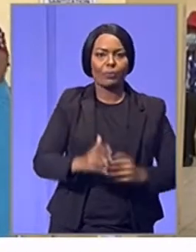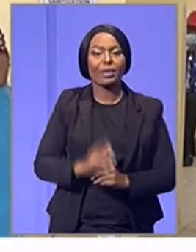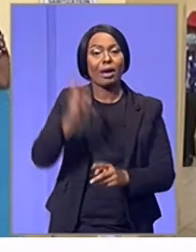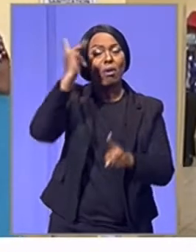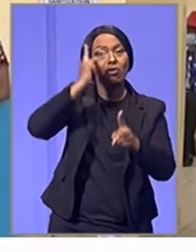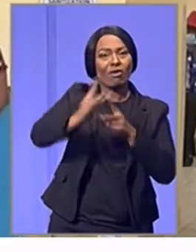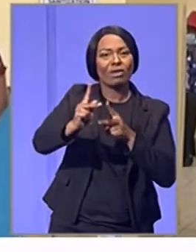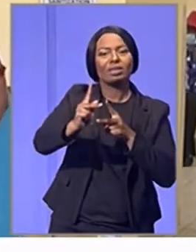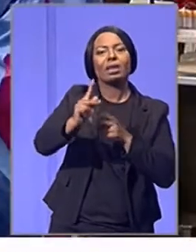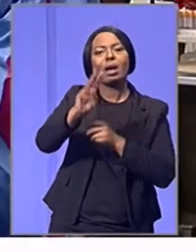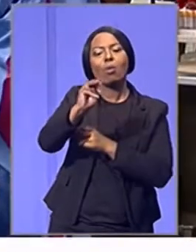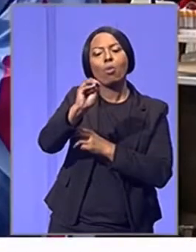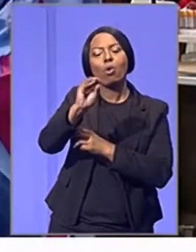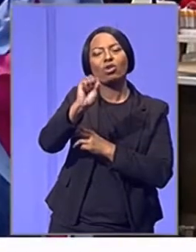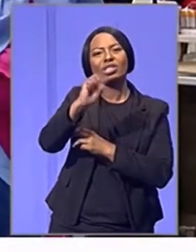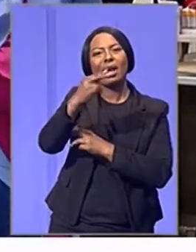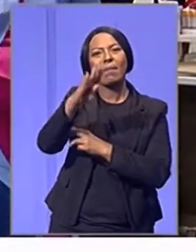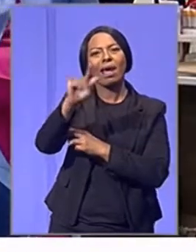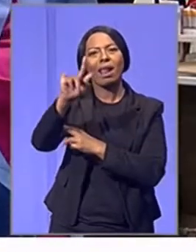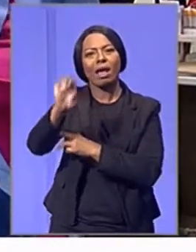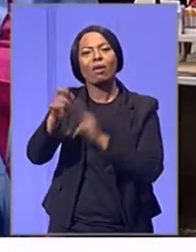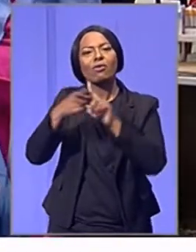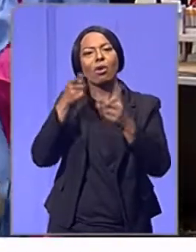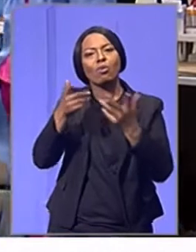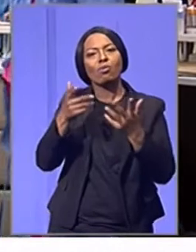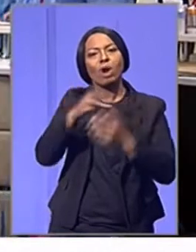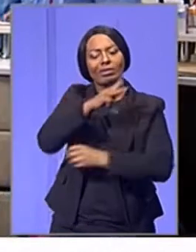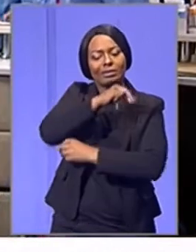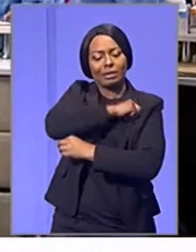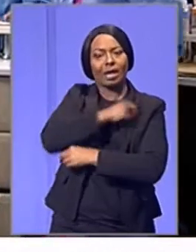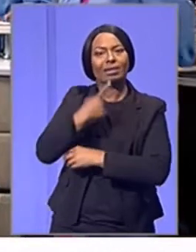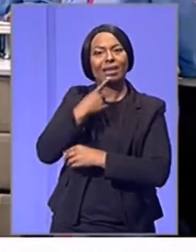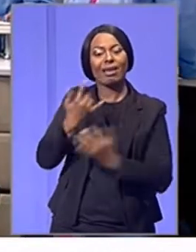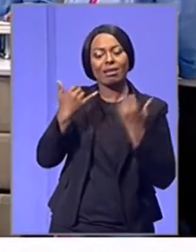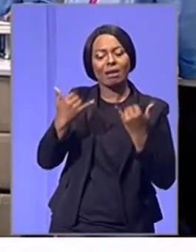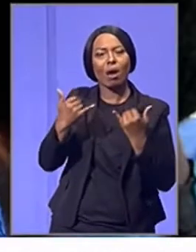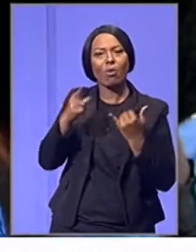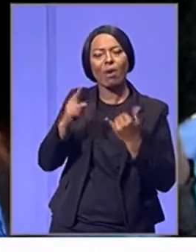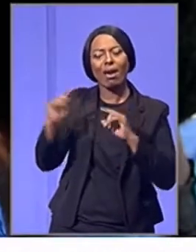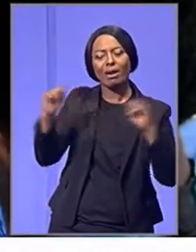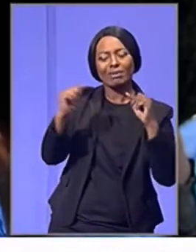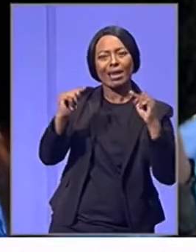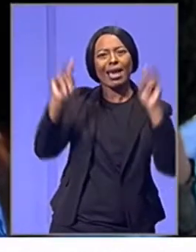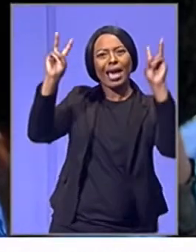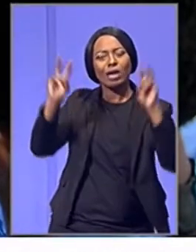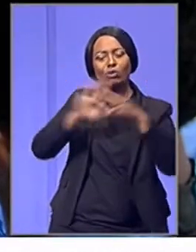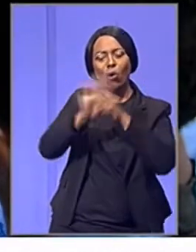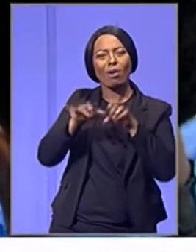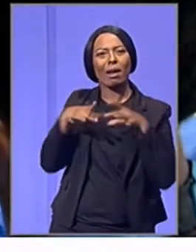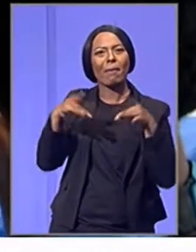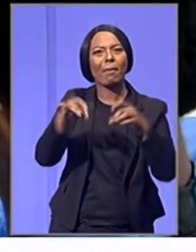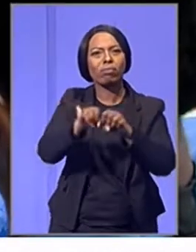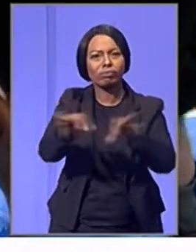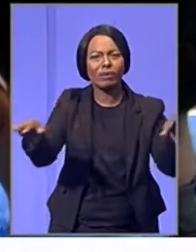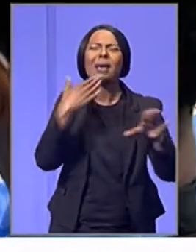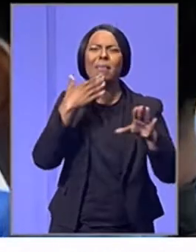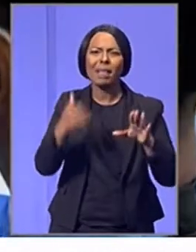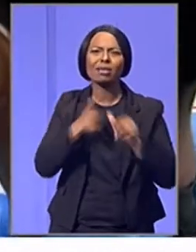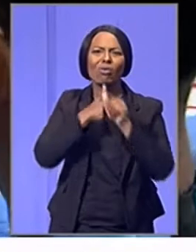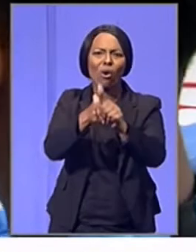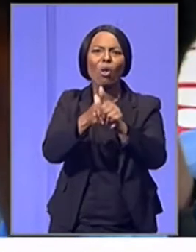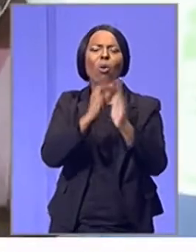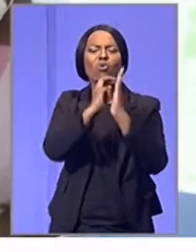ya KwaZulu-Natal o re dingangisano ka ga lephoto la bohlano la COVID-19 ke gore badudi ba se ka mologantšhe melao ya